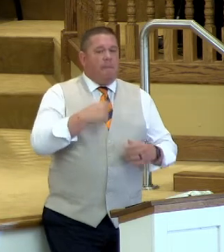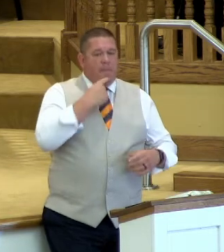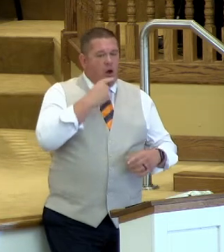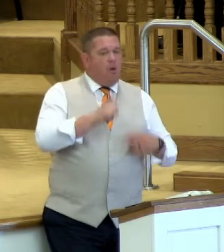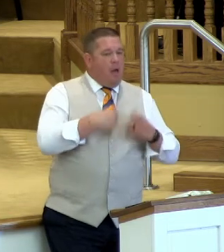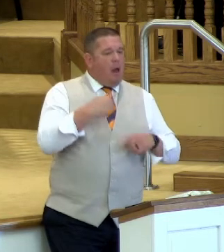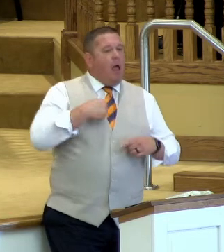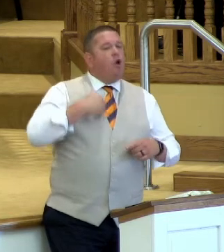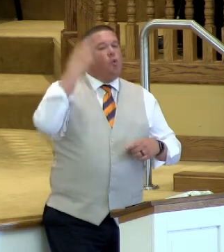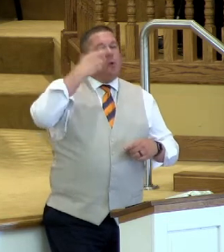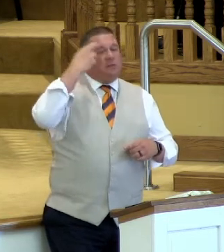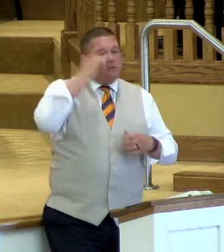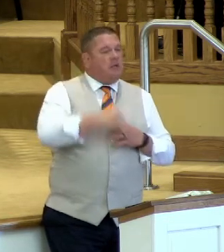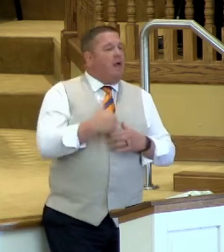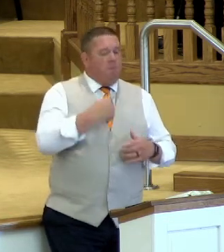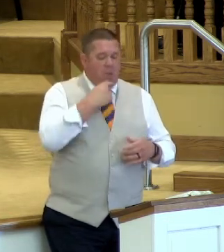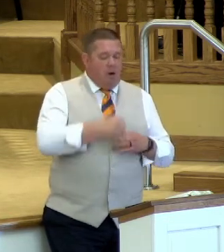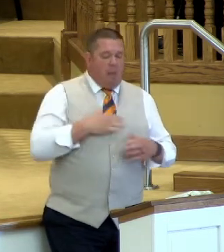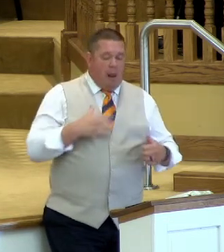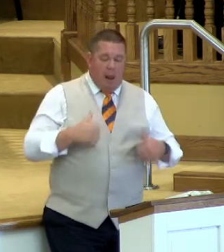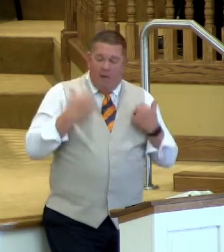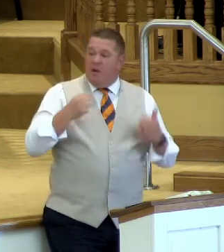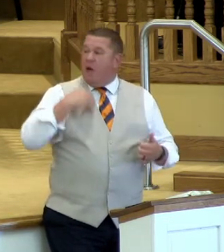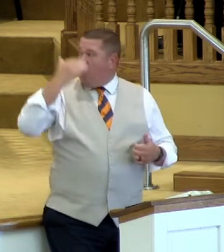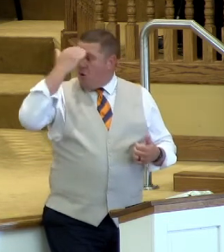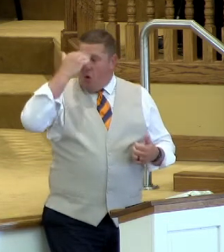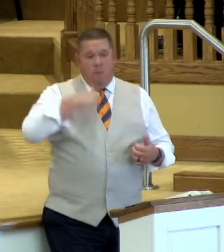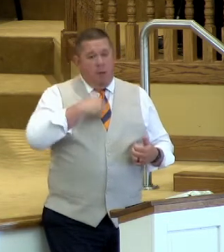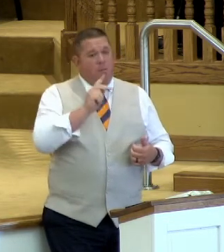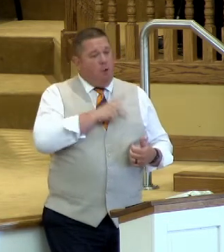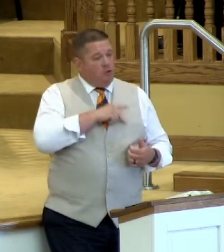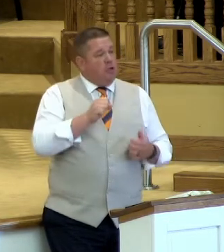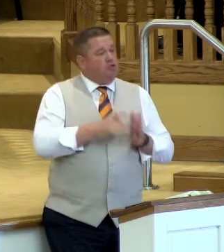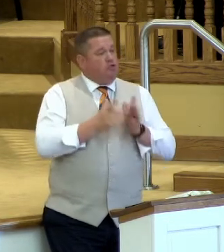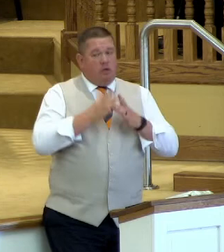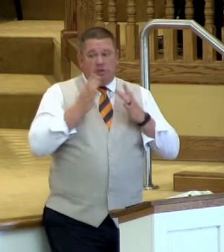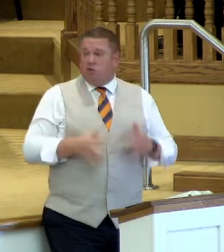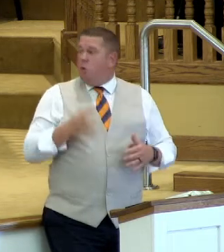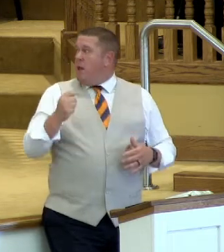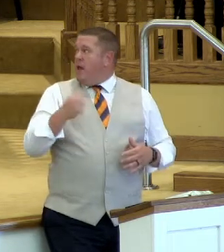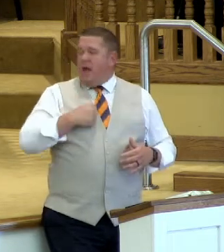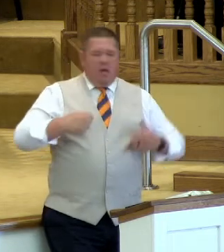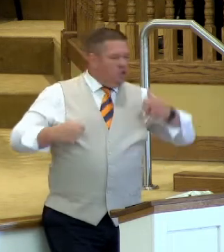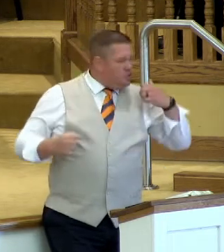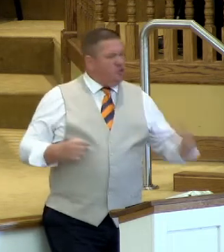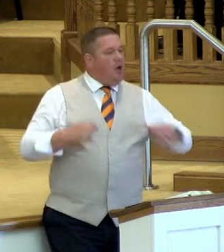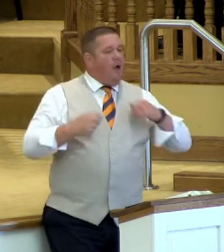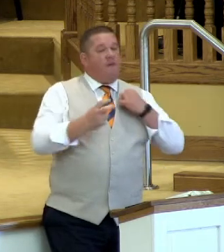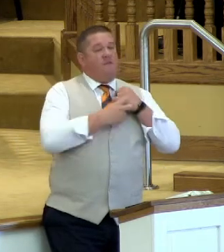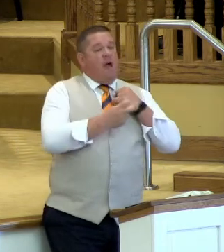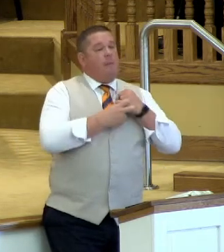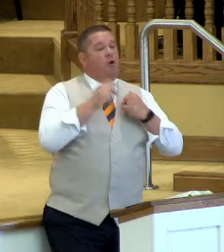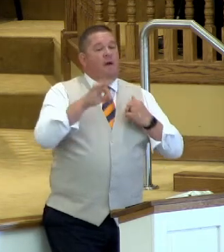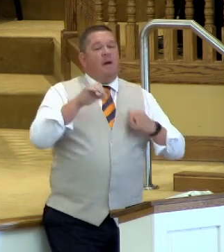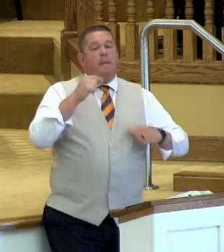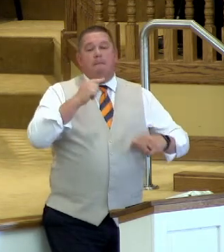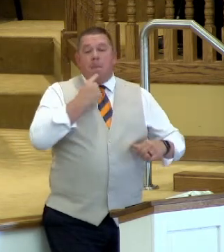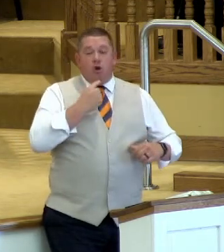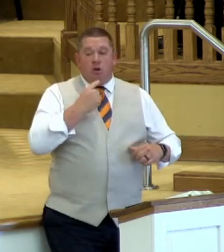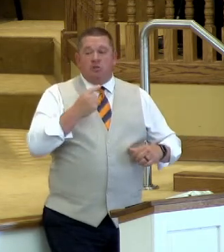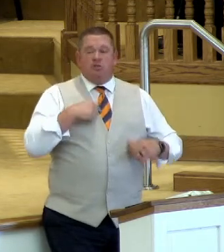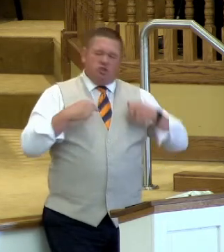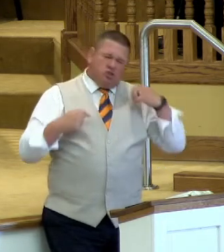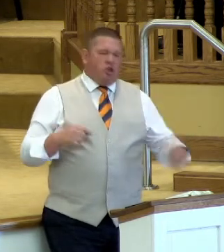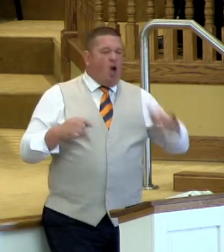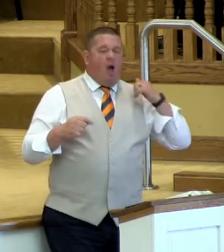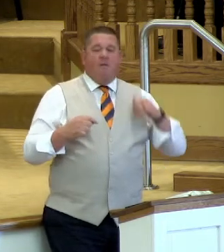about. I had reasons that I had bitterness in my life, and I know me personally as a Christian, when I shook off that viper of doubt, bitterness, and when I